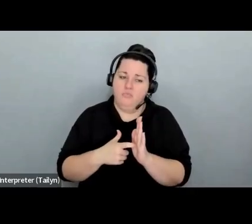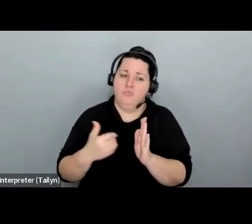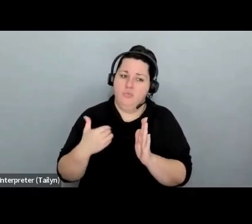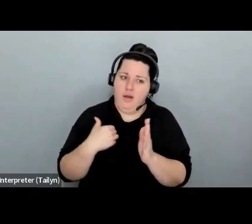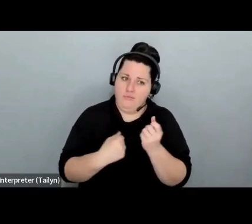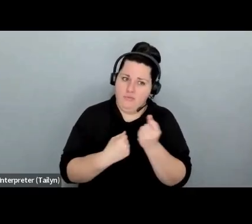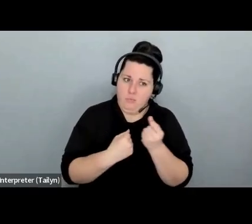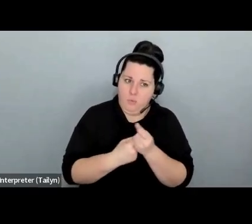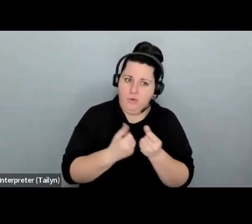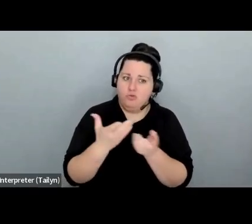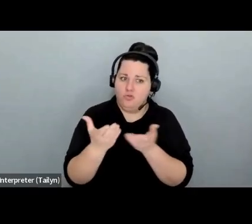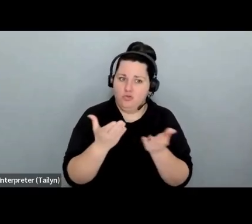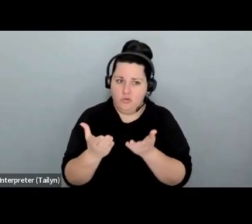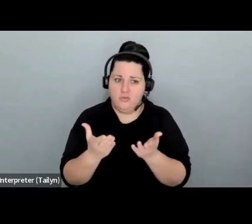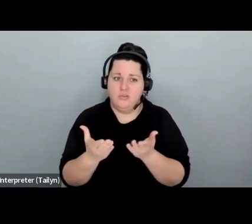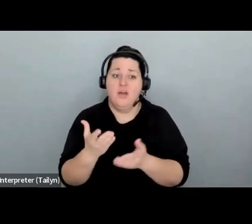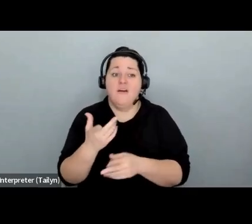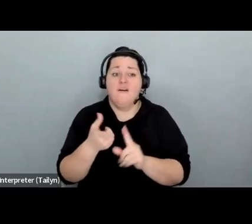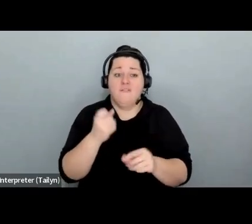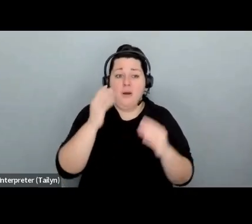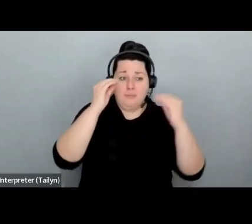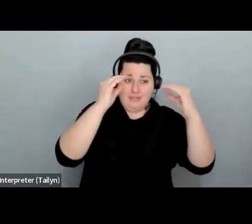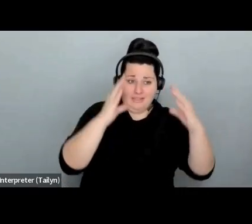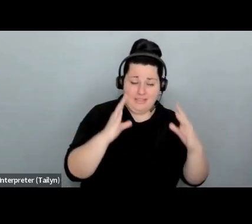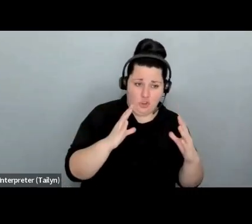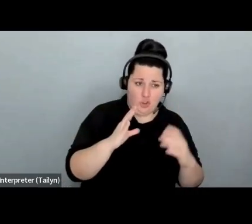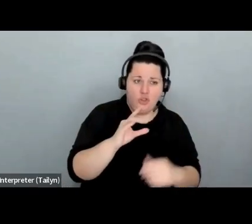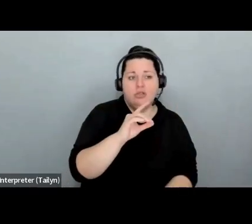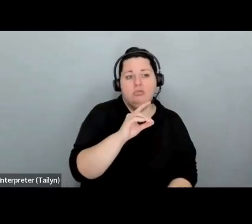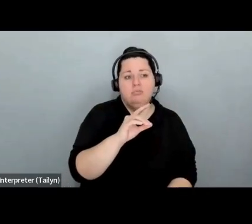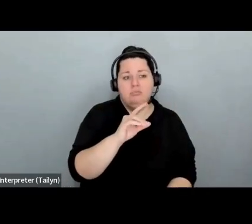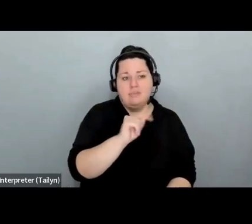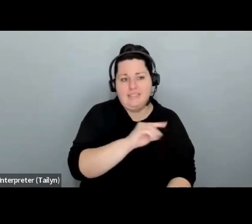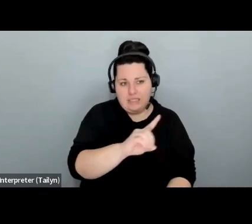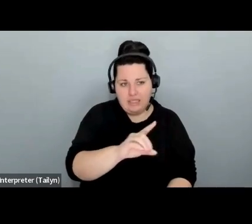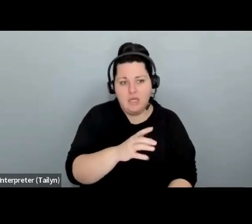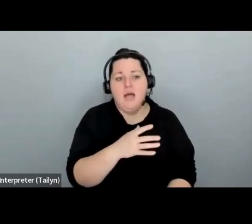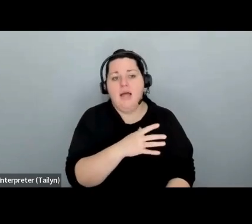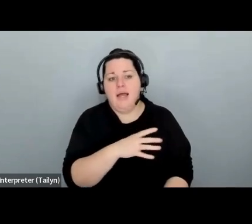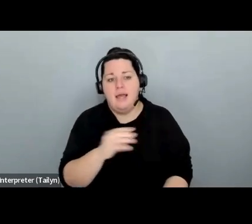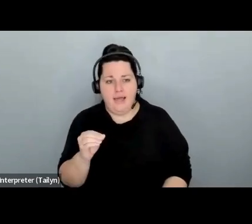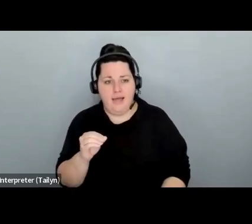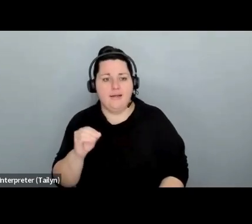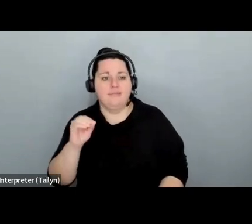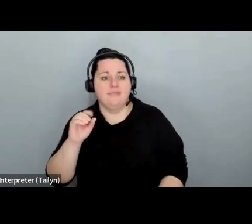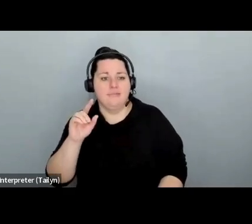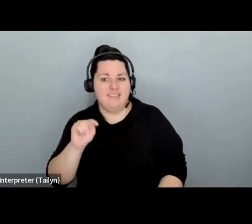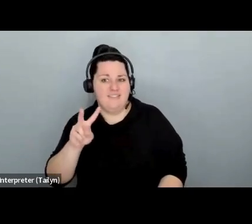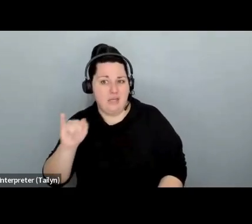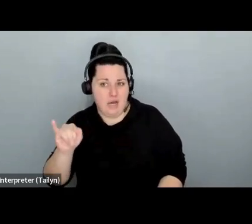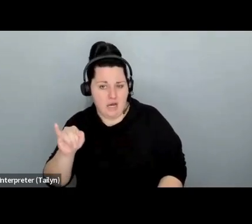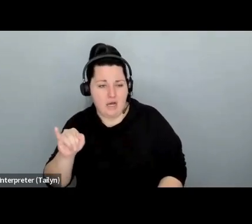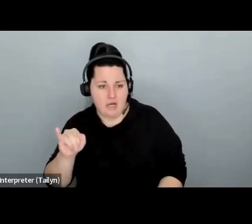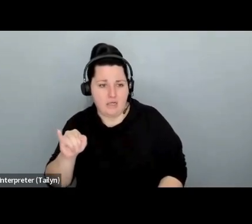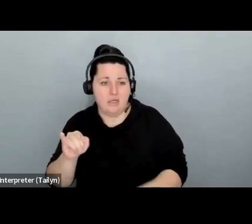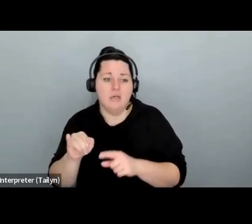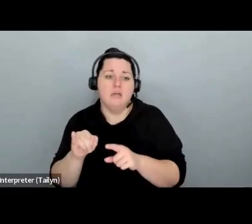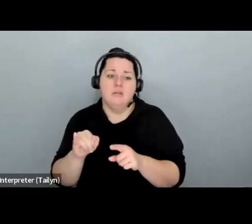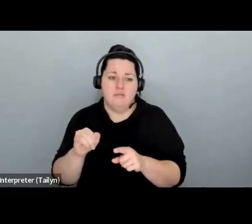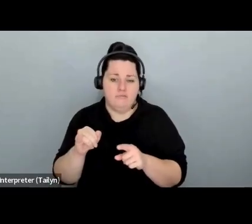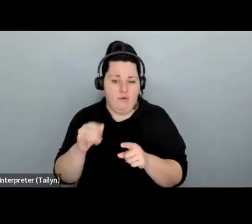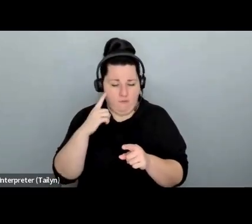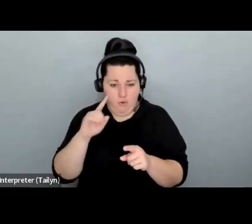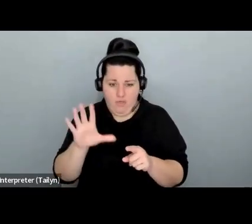and services from both the teacher of the deaf or hard of hearing and the teacher of the visually impaired for identified